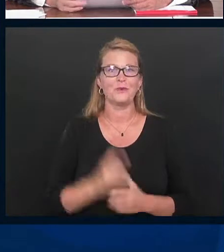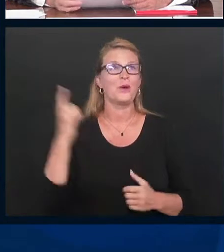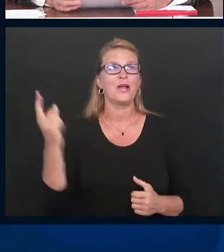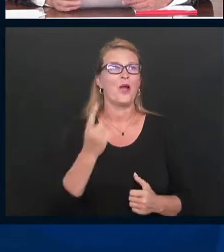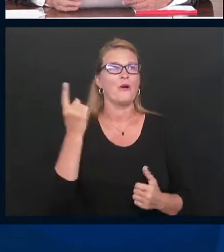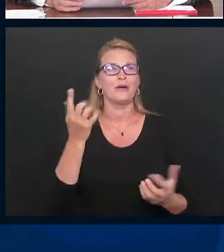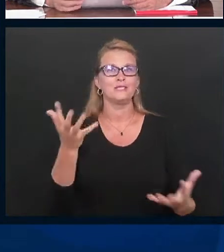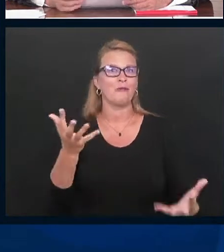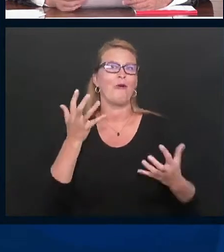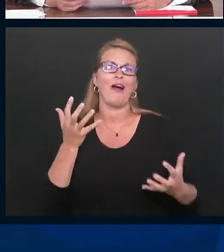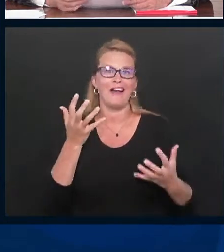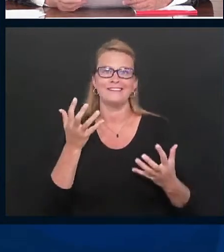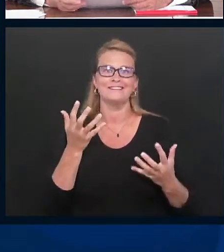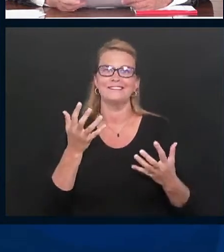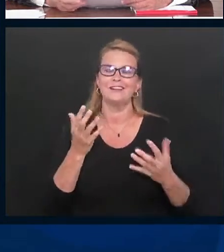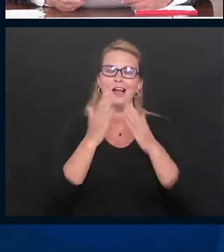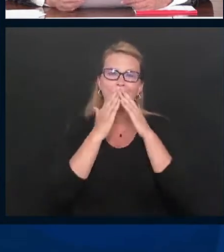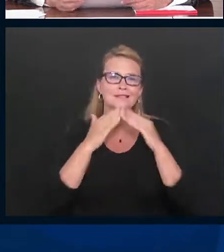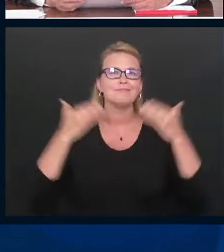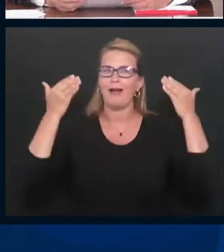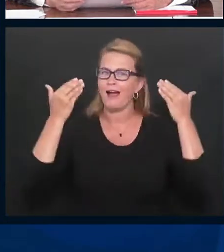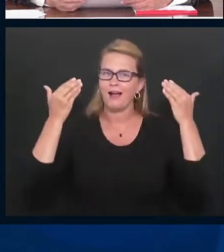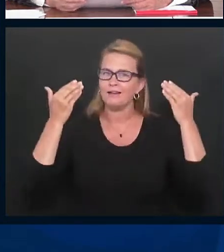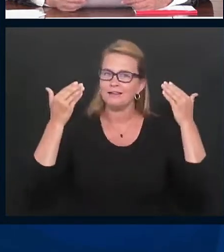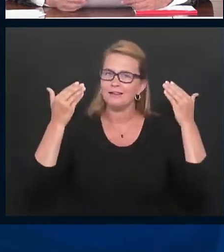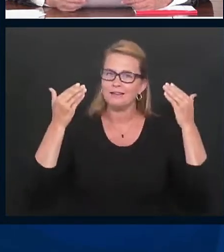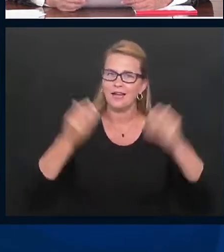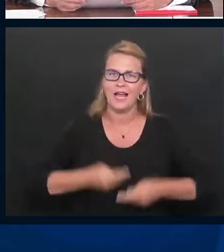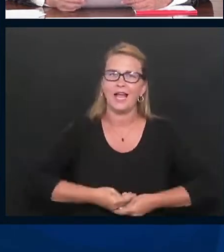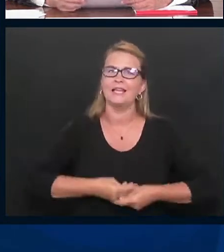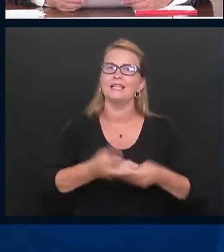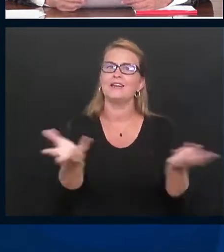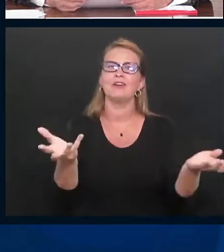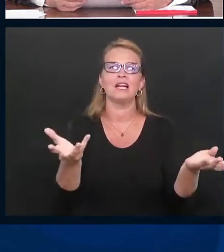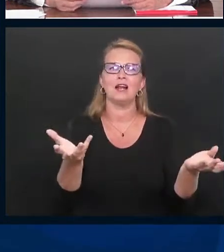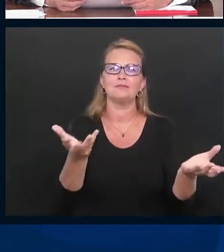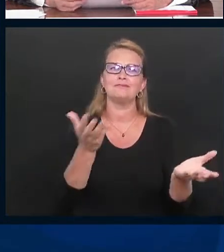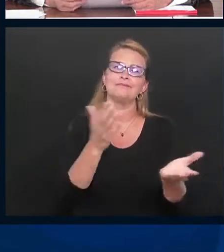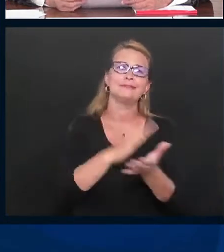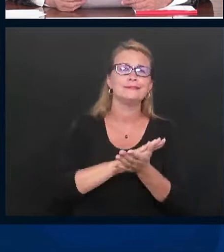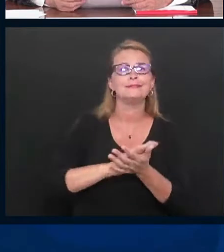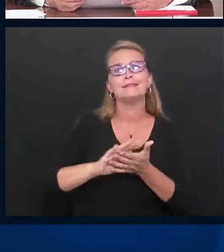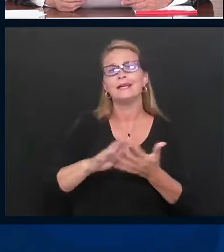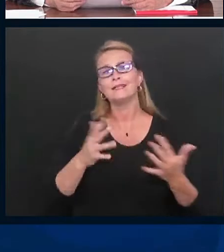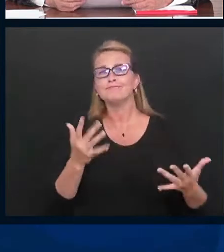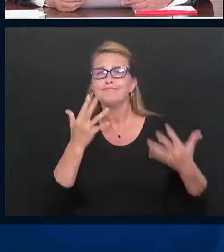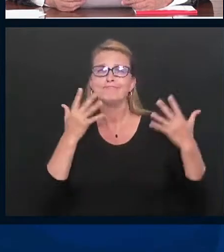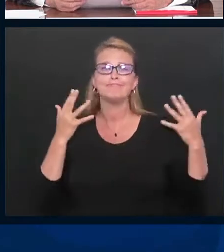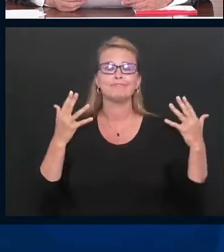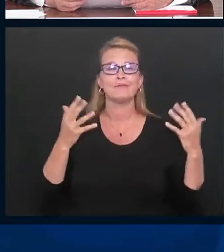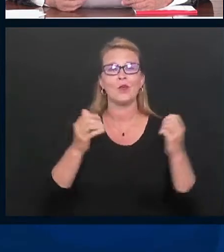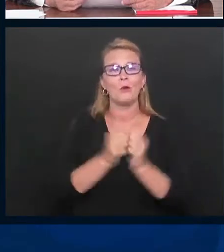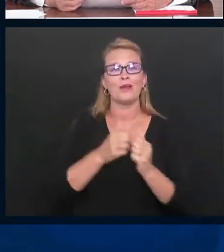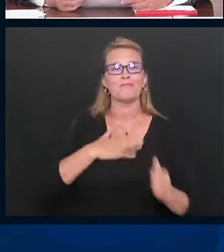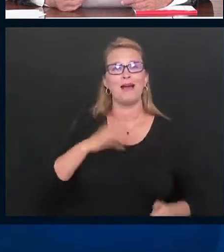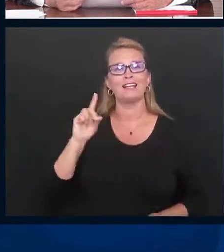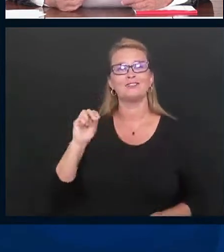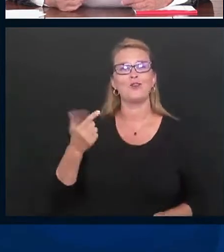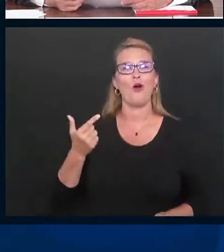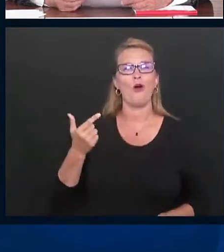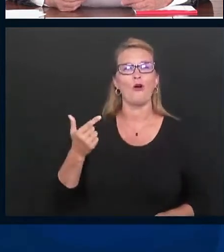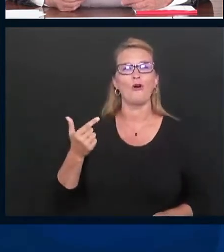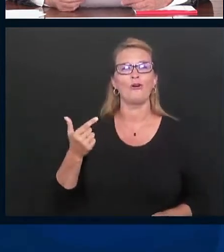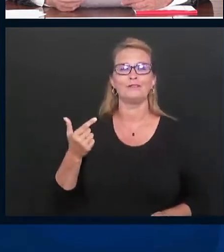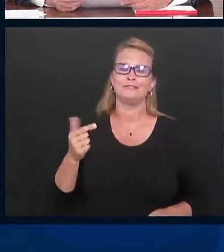and passing on hopefully some good fortune. And we do it with a little English bulldog, it's not